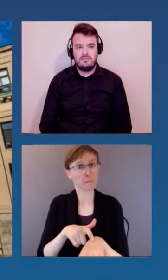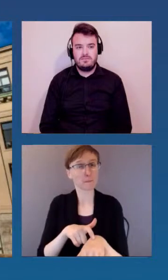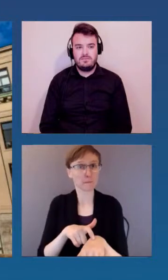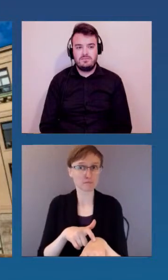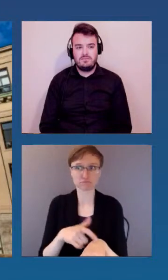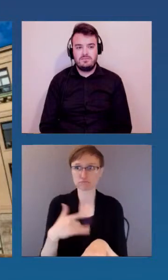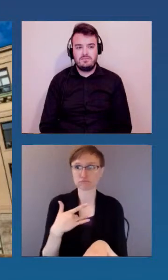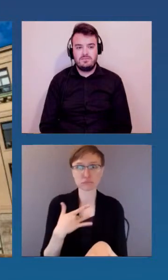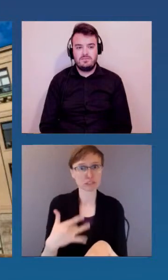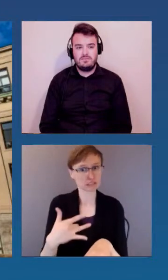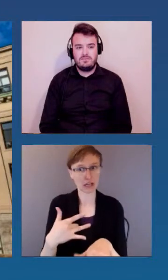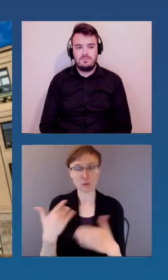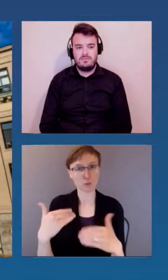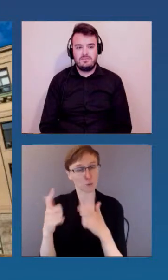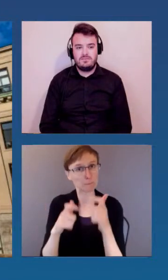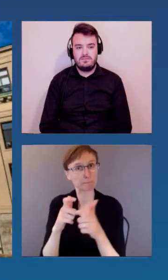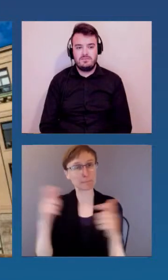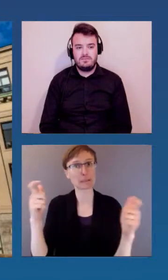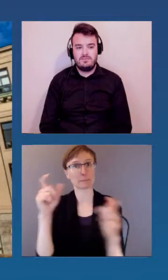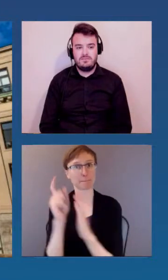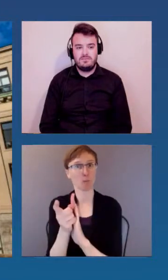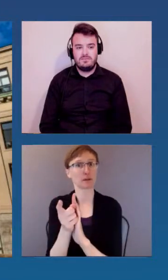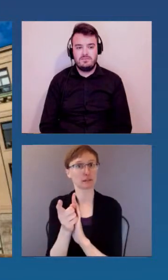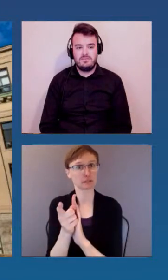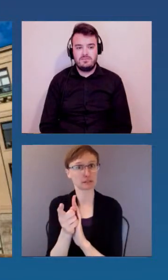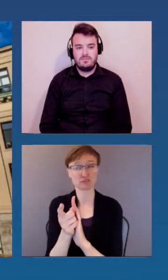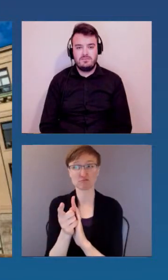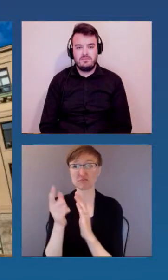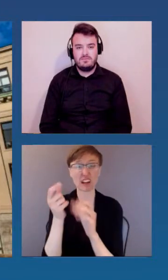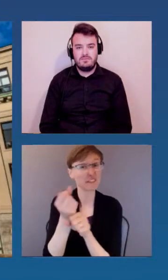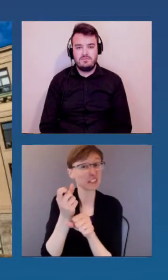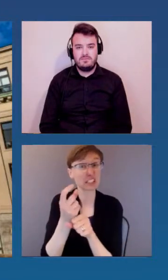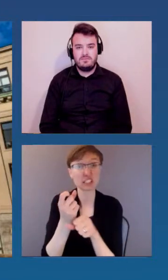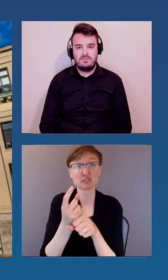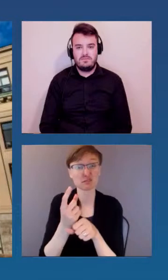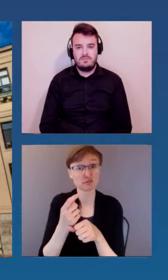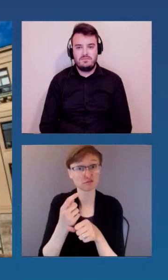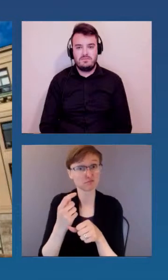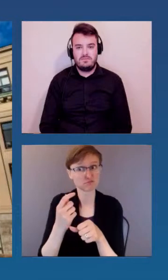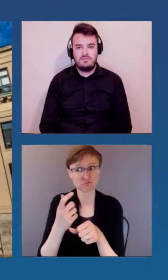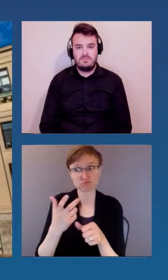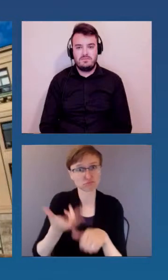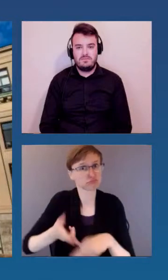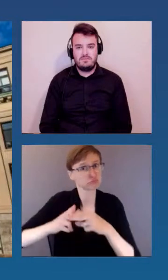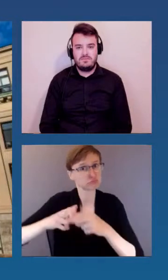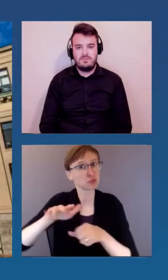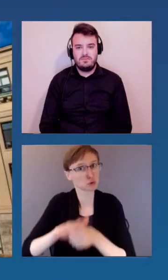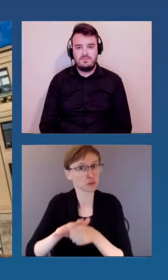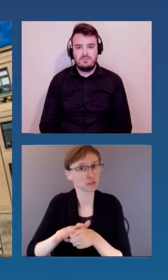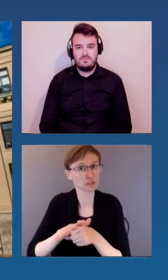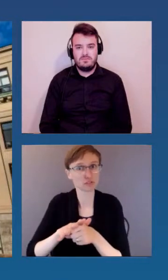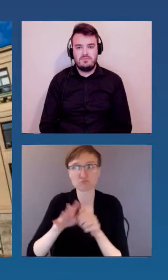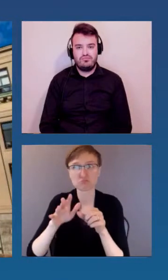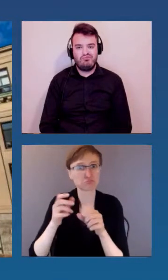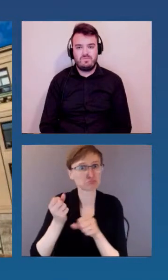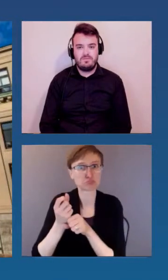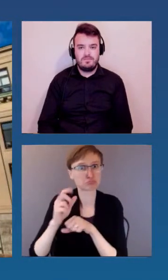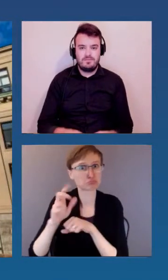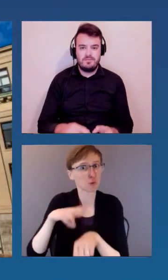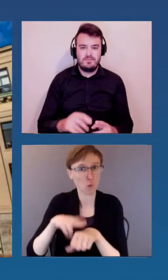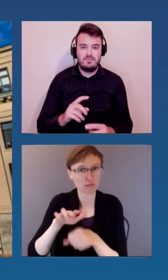me awake these days. But this being said, there's one issue which is really on top of my